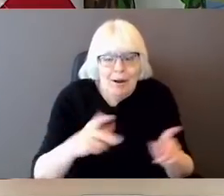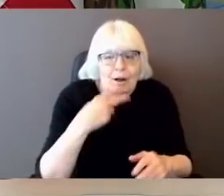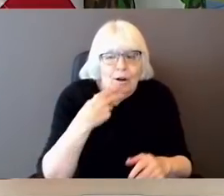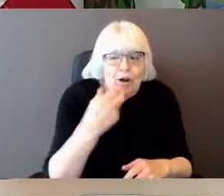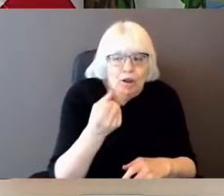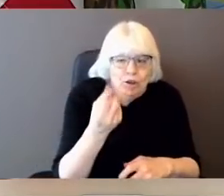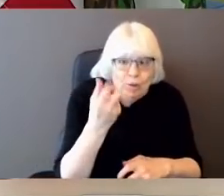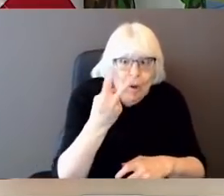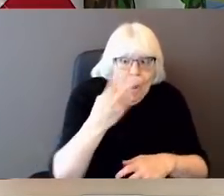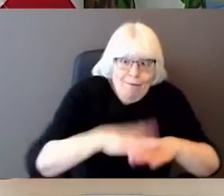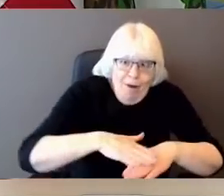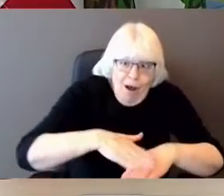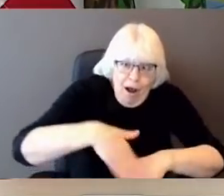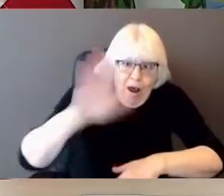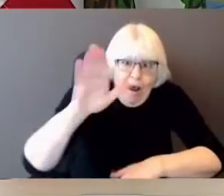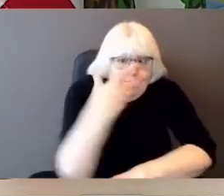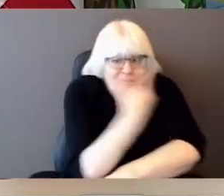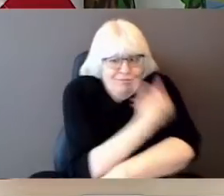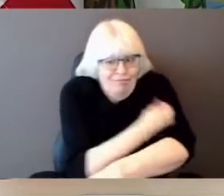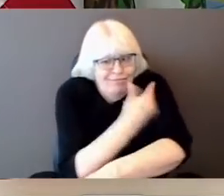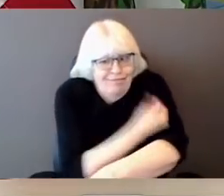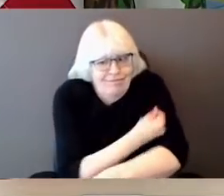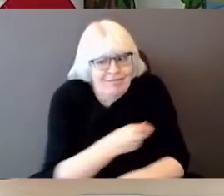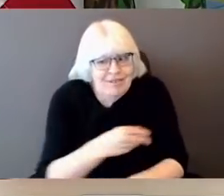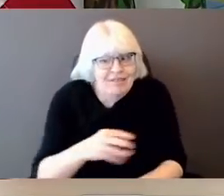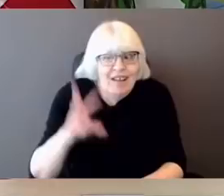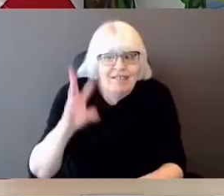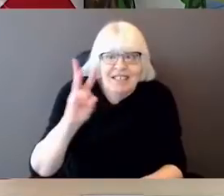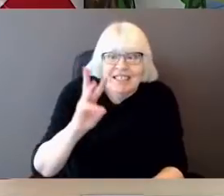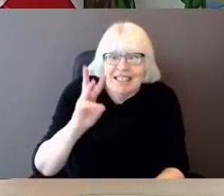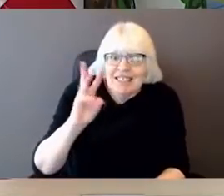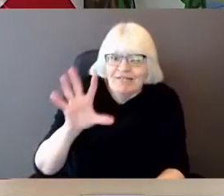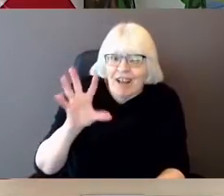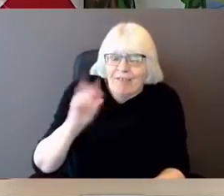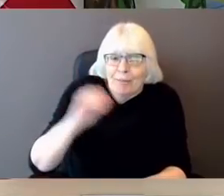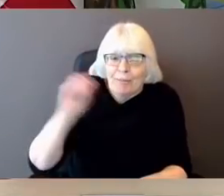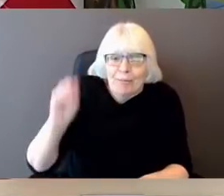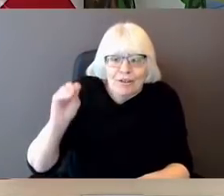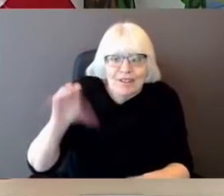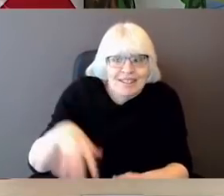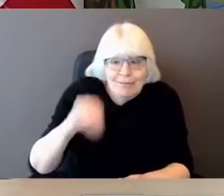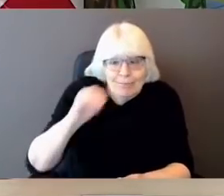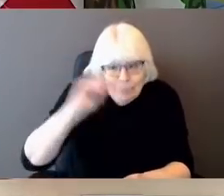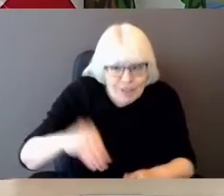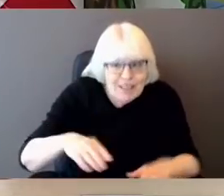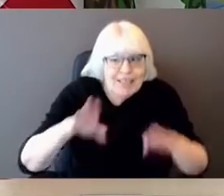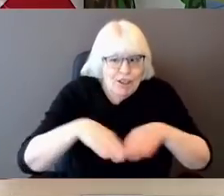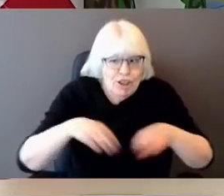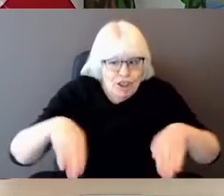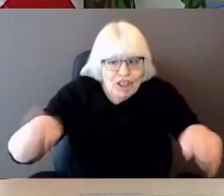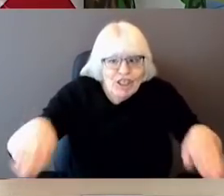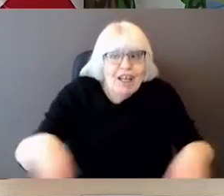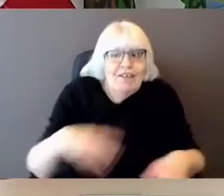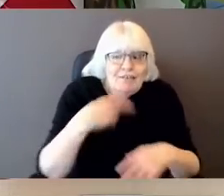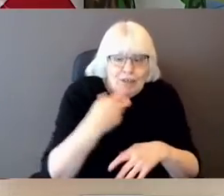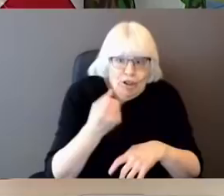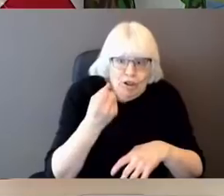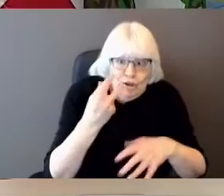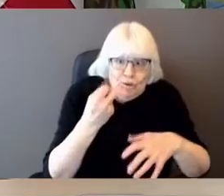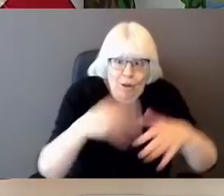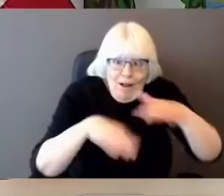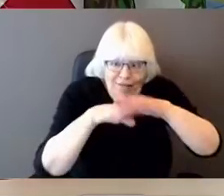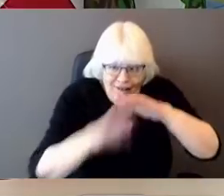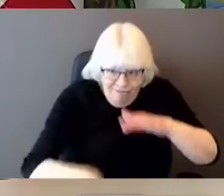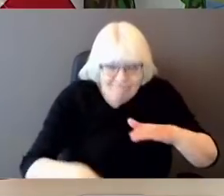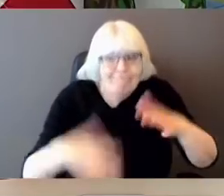vaccine. But as I mentioned last week, the rate of vaccine uptake among 5 to 11-year-olds has slowed considerably. I